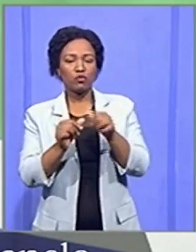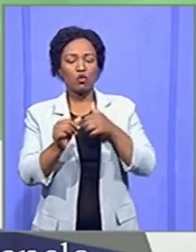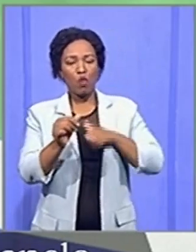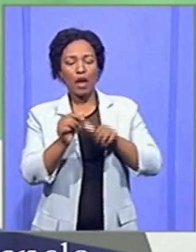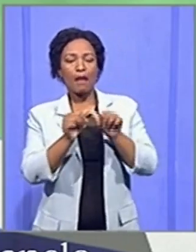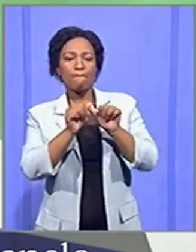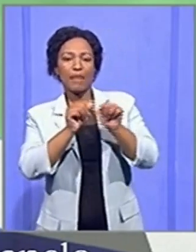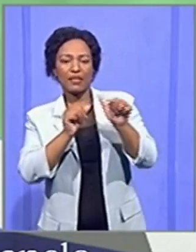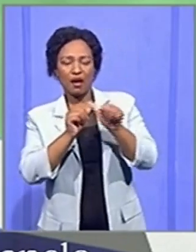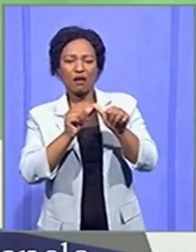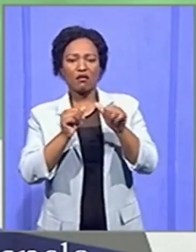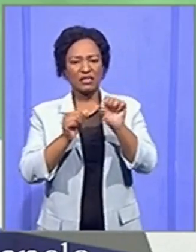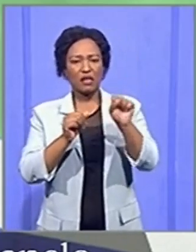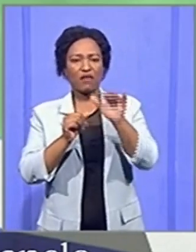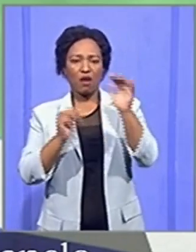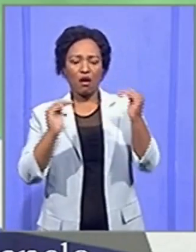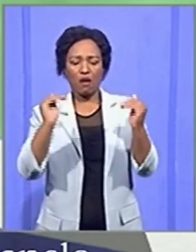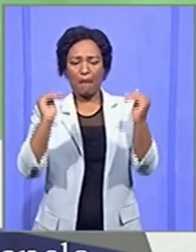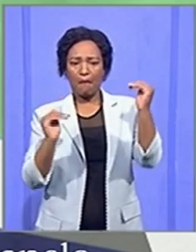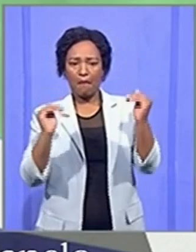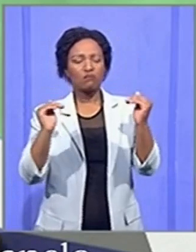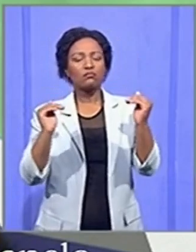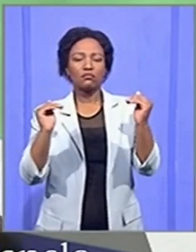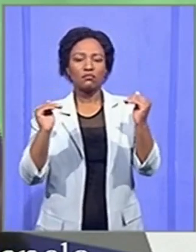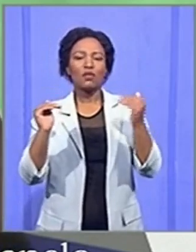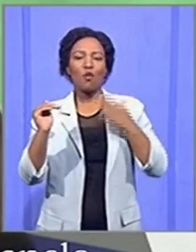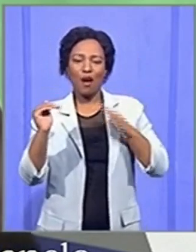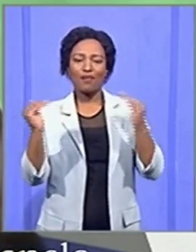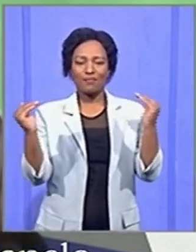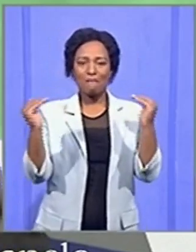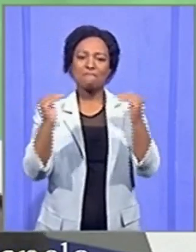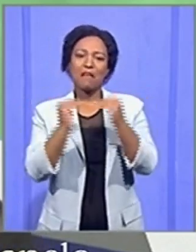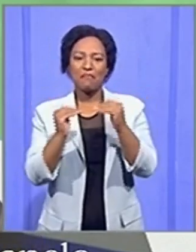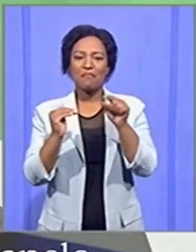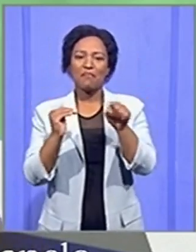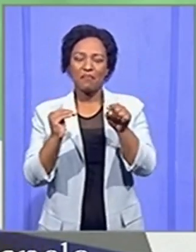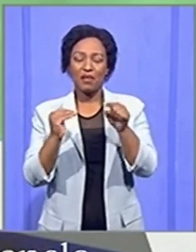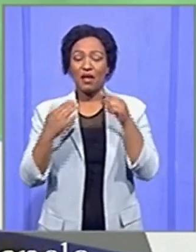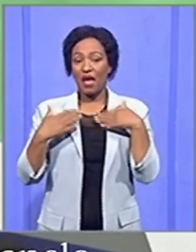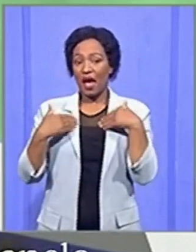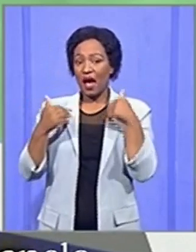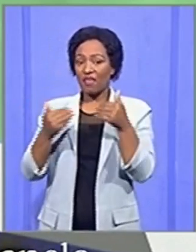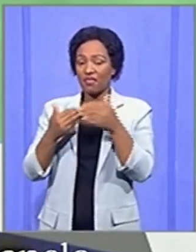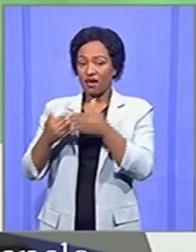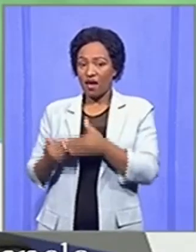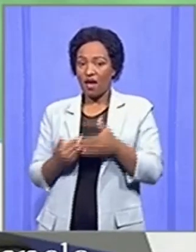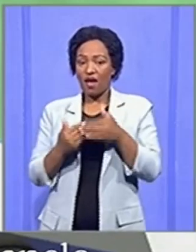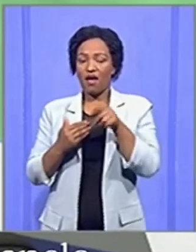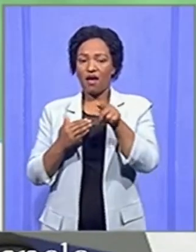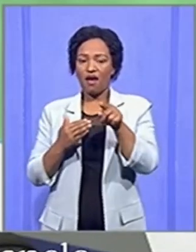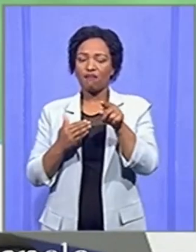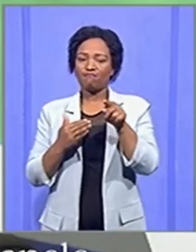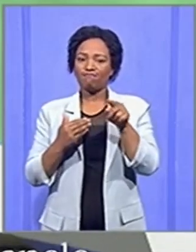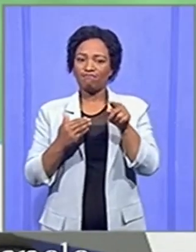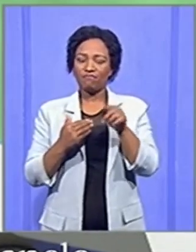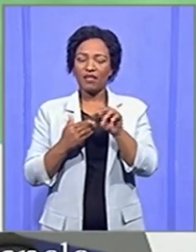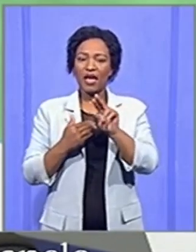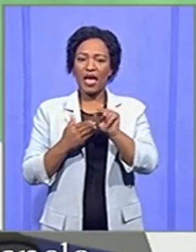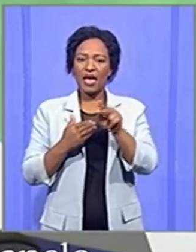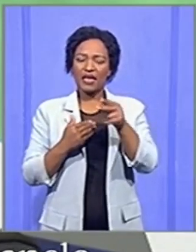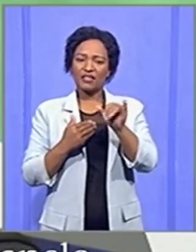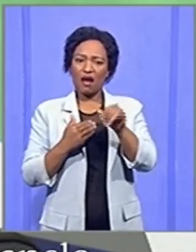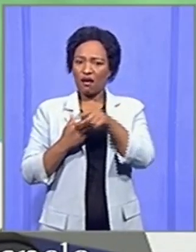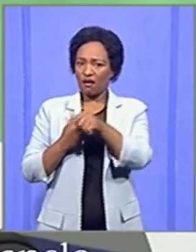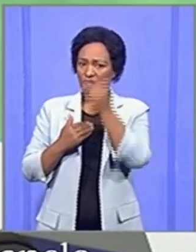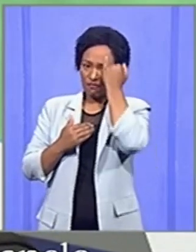just society. This transformational healthcare initiative in many ways gives